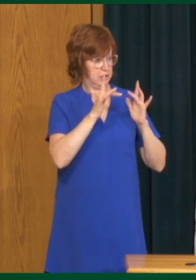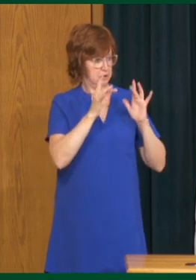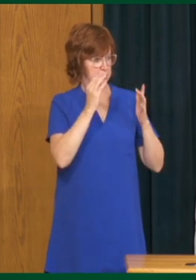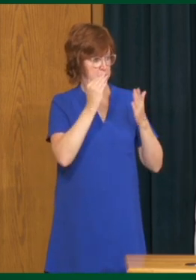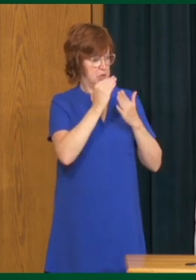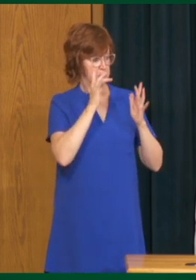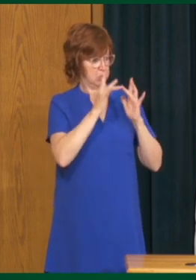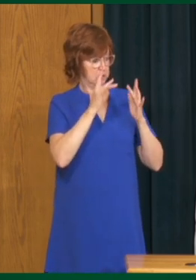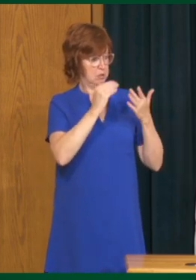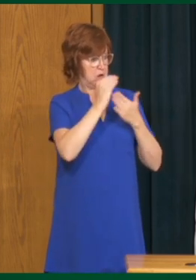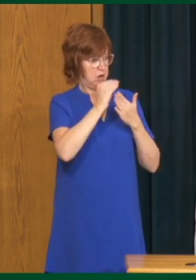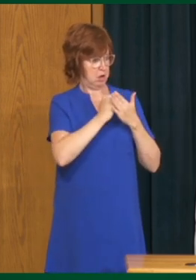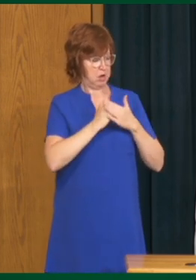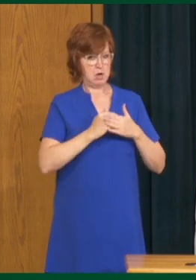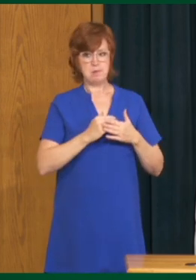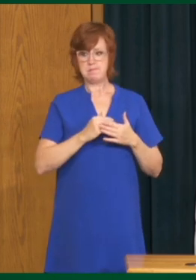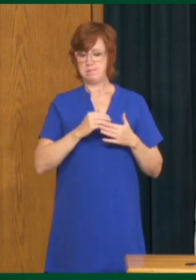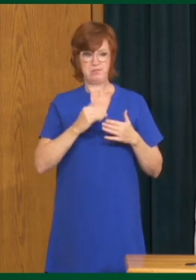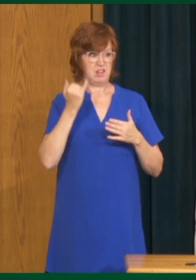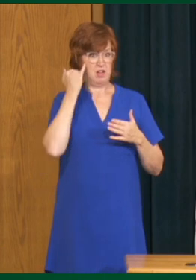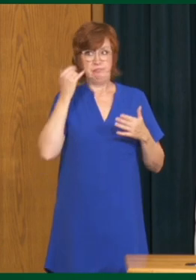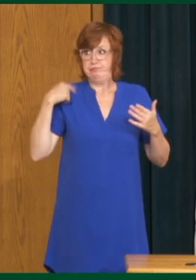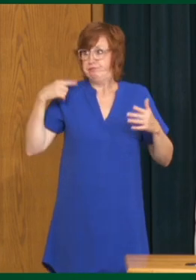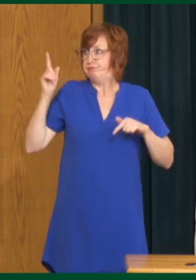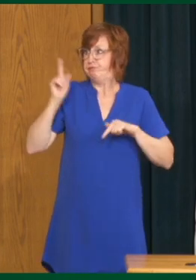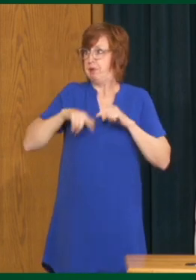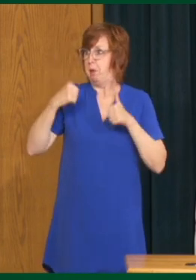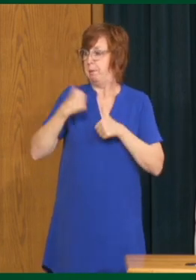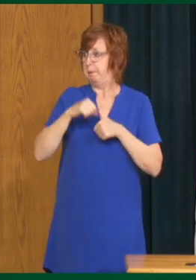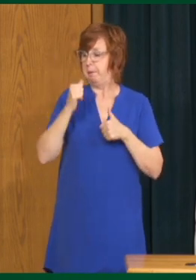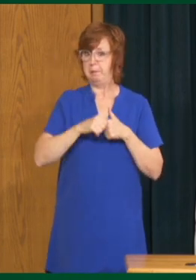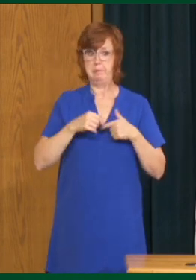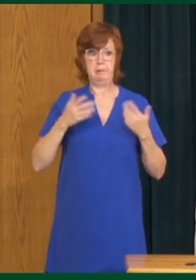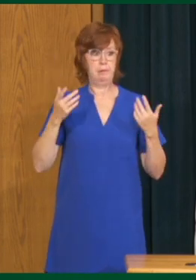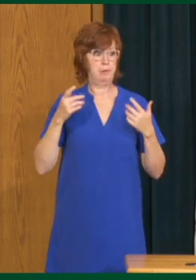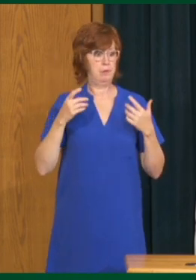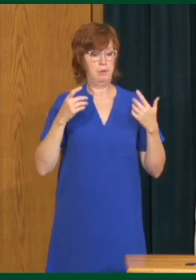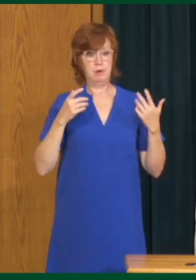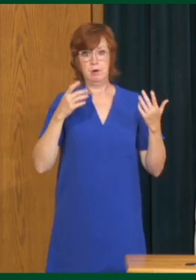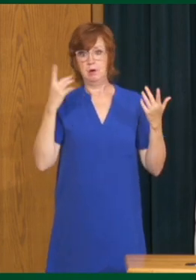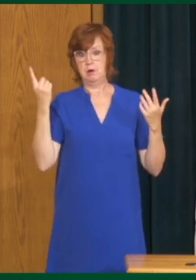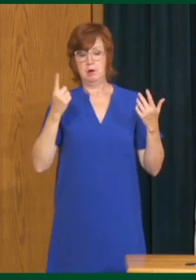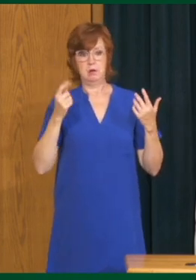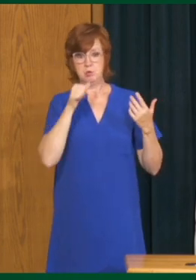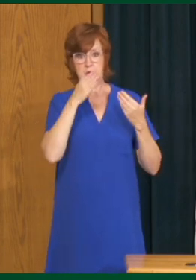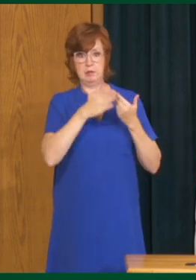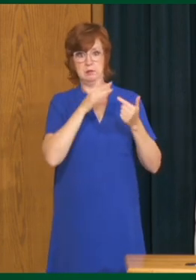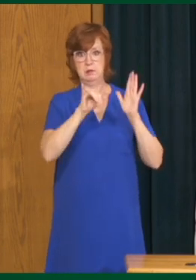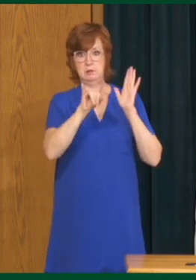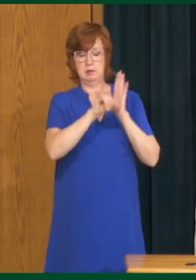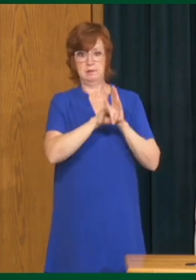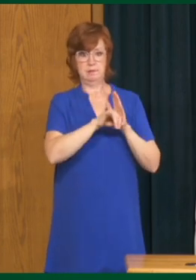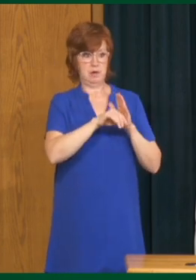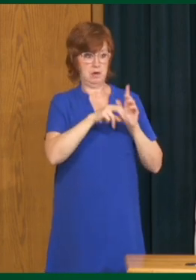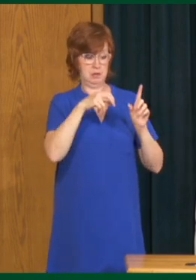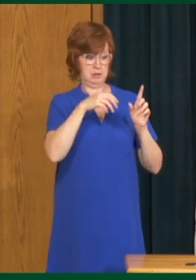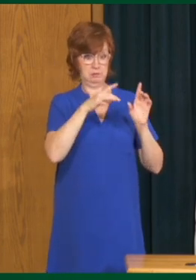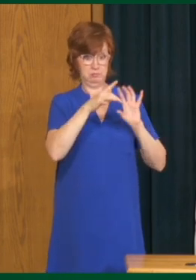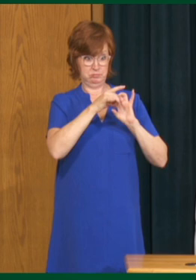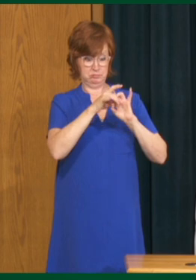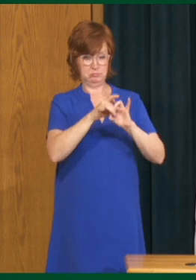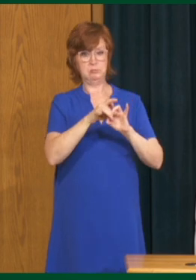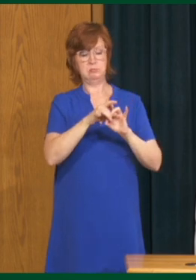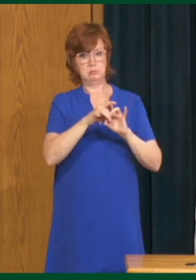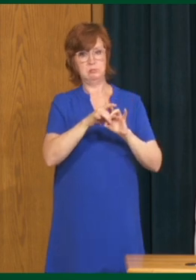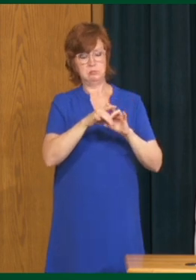to see. As we are out and about more, we will see individuals who test positive, and then case contact investigation